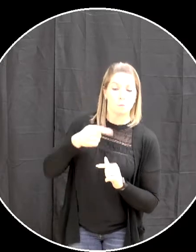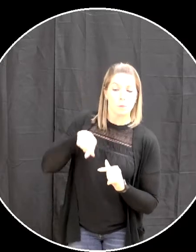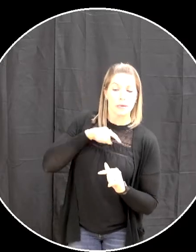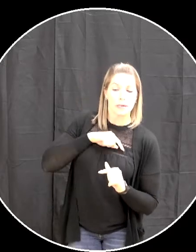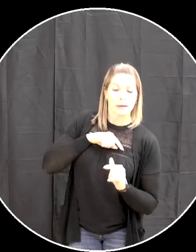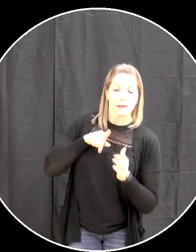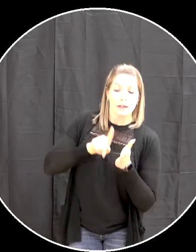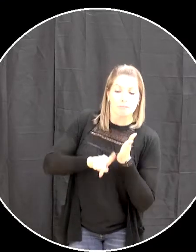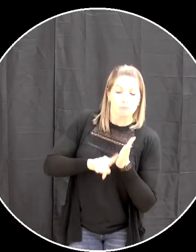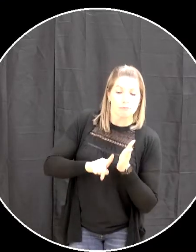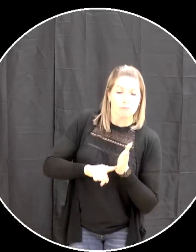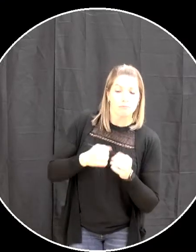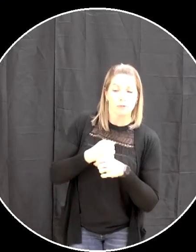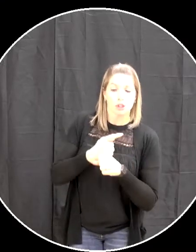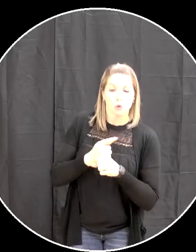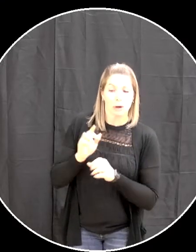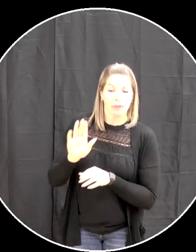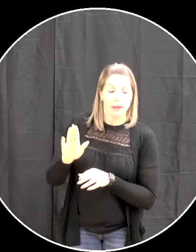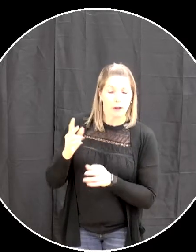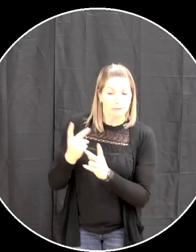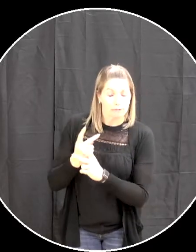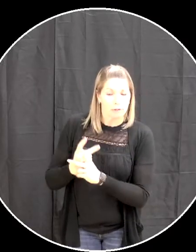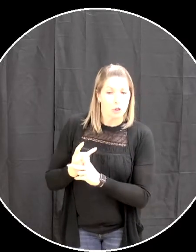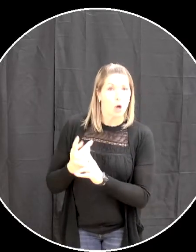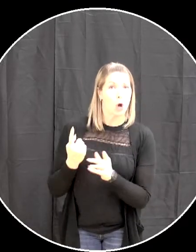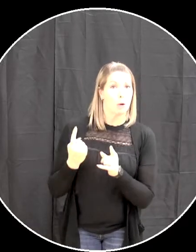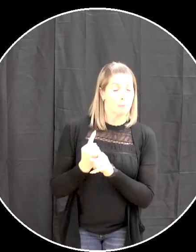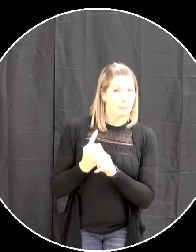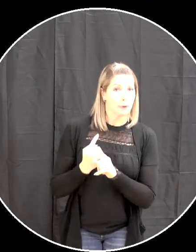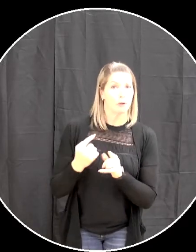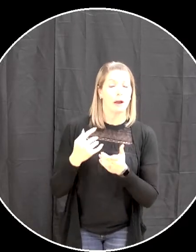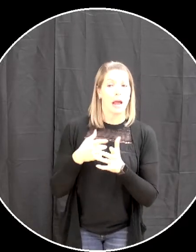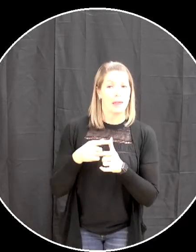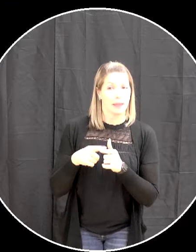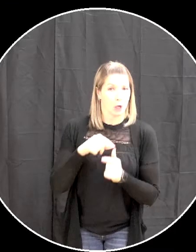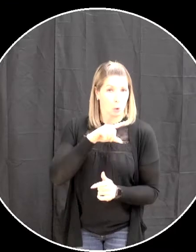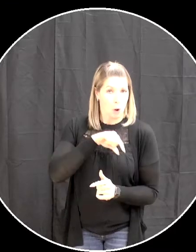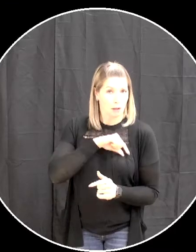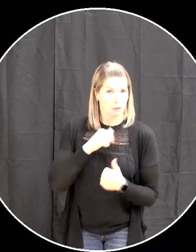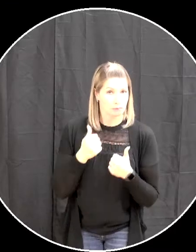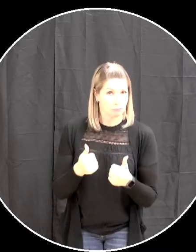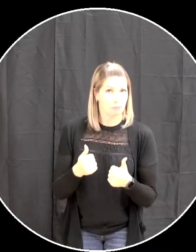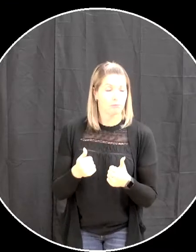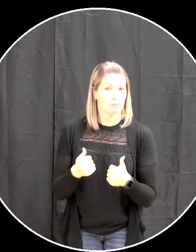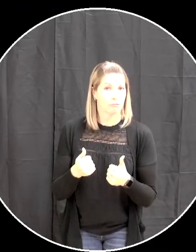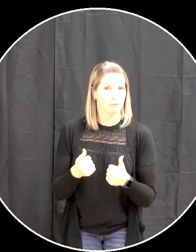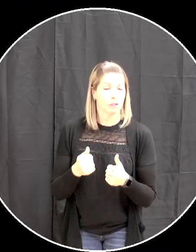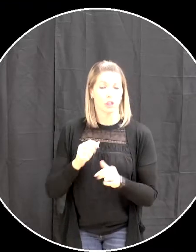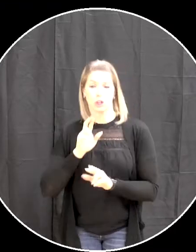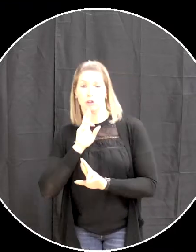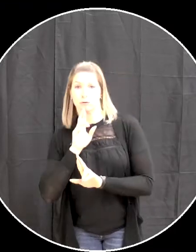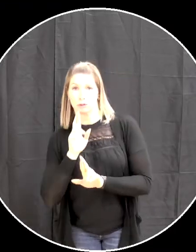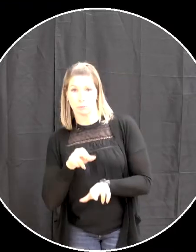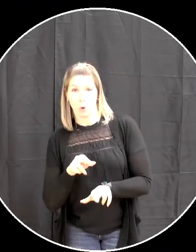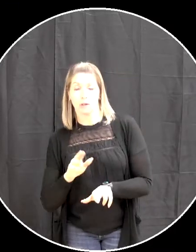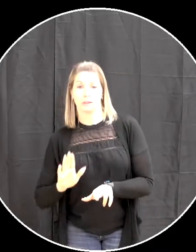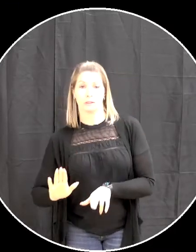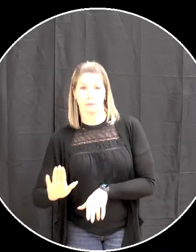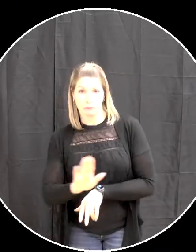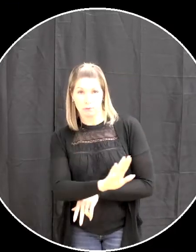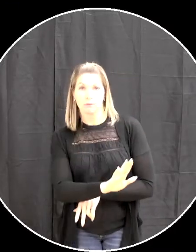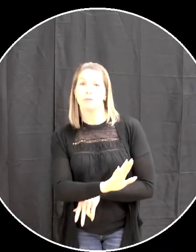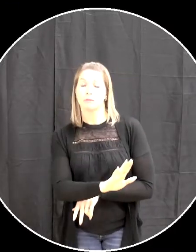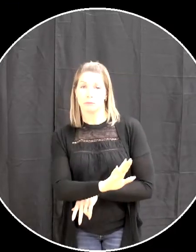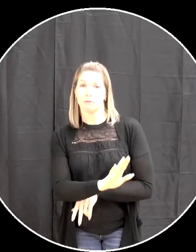verify that the calculation was determined over the appropriate population. Based on the results of our procedures, the